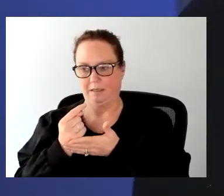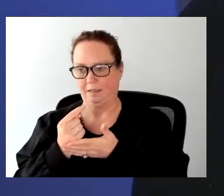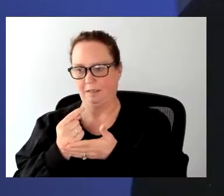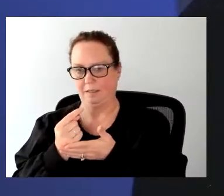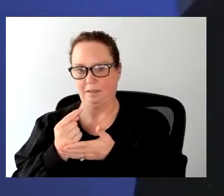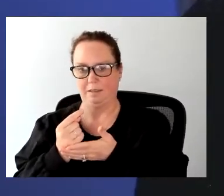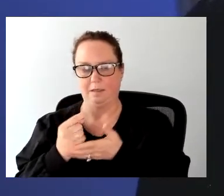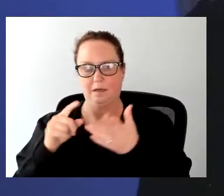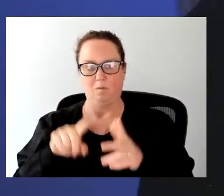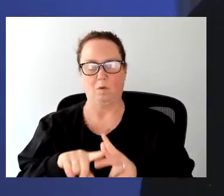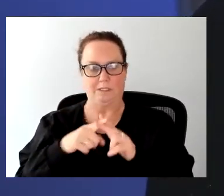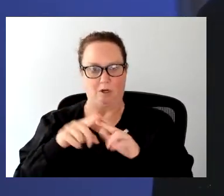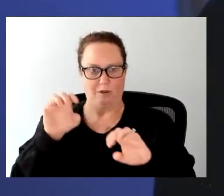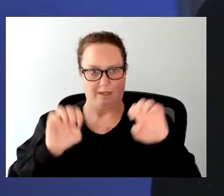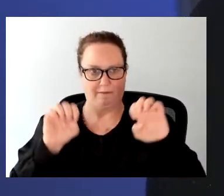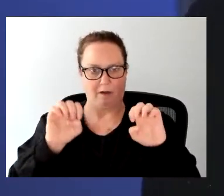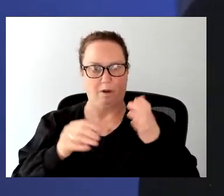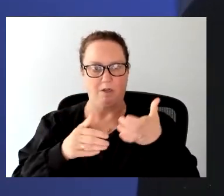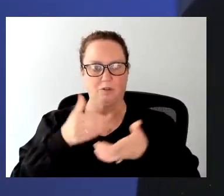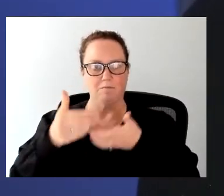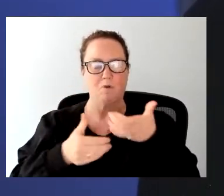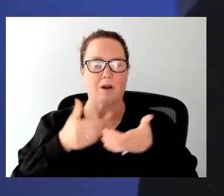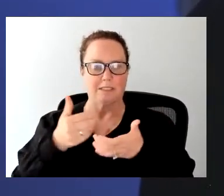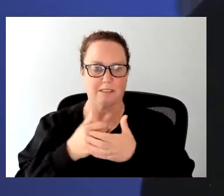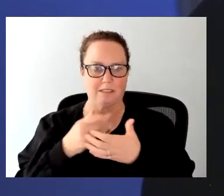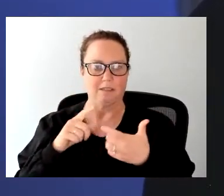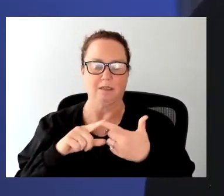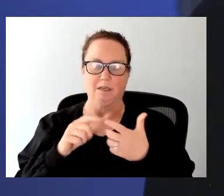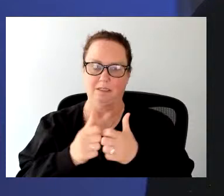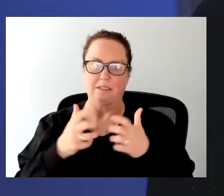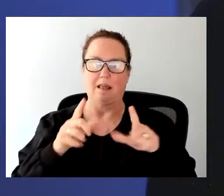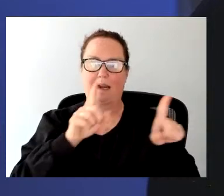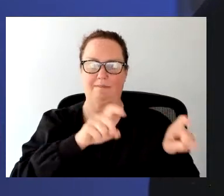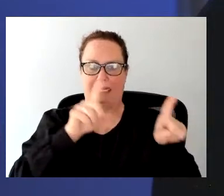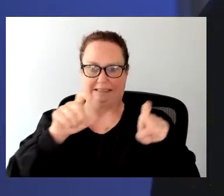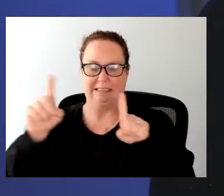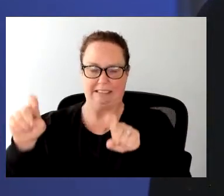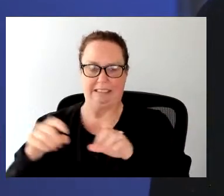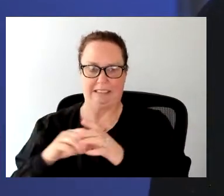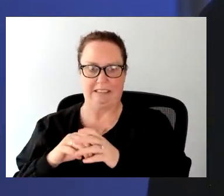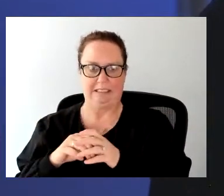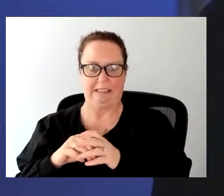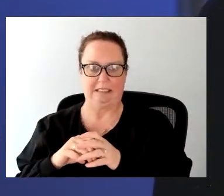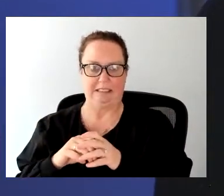the evaluation process. That's a lot of testing. So,